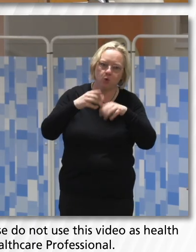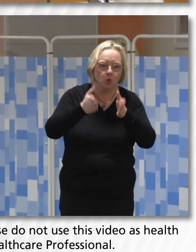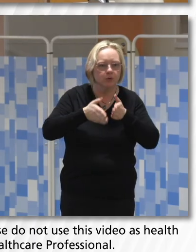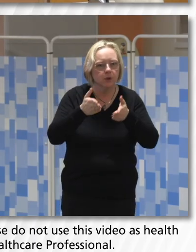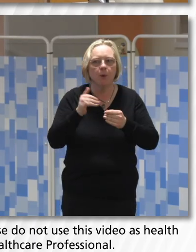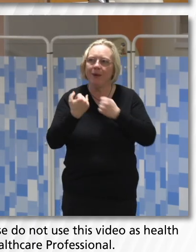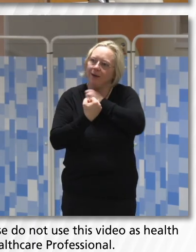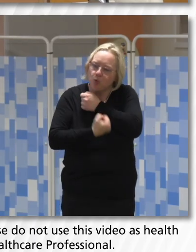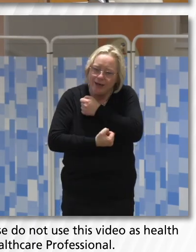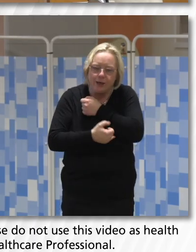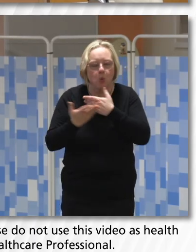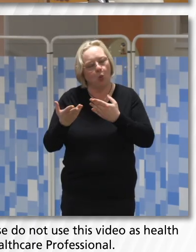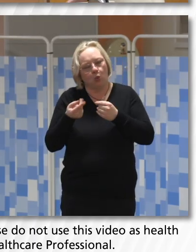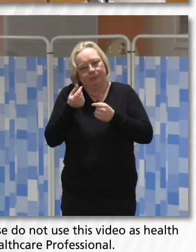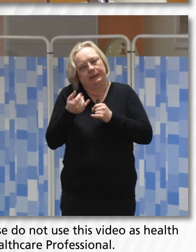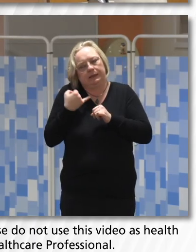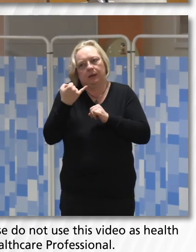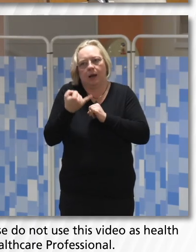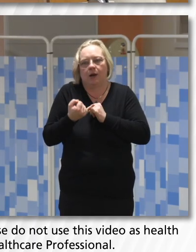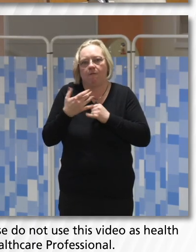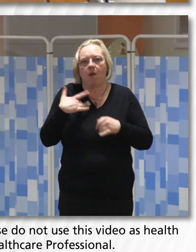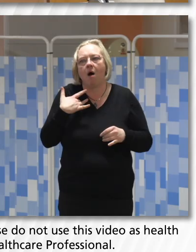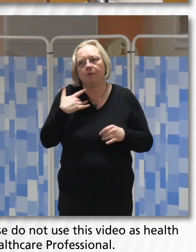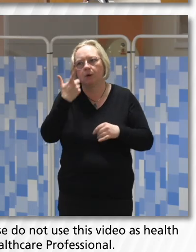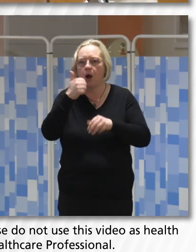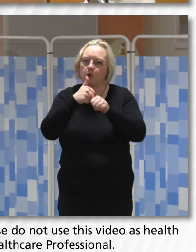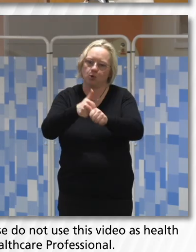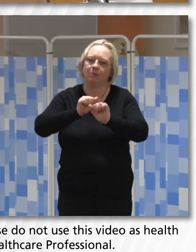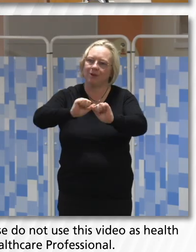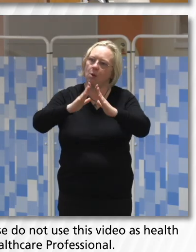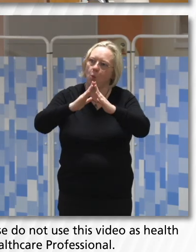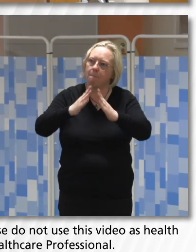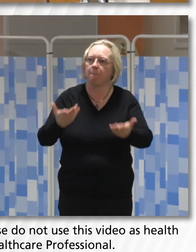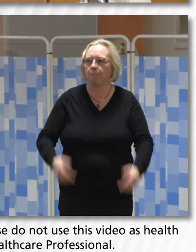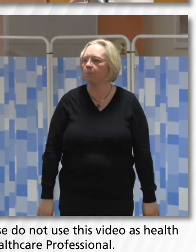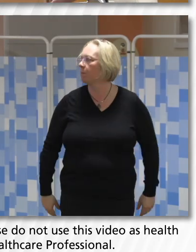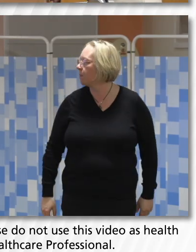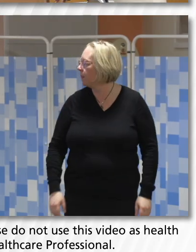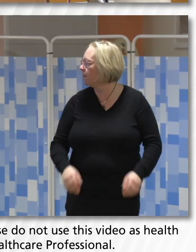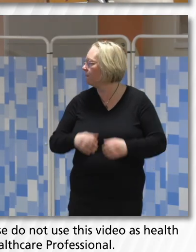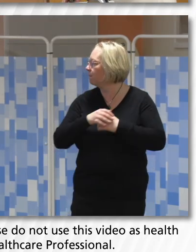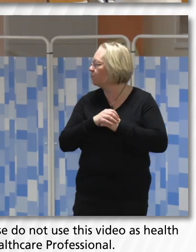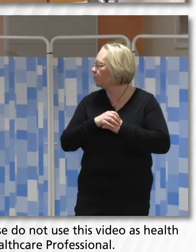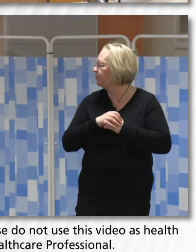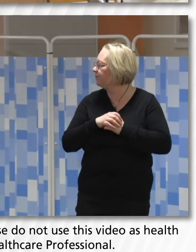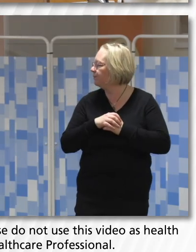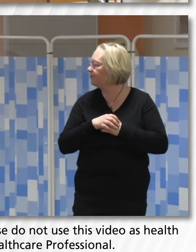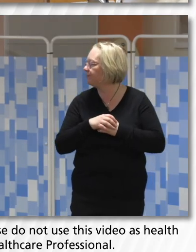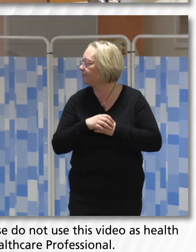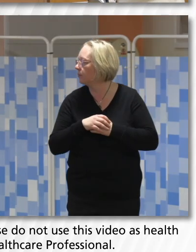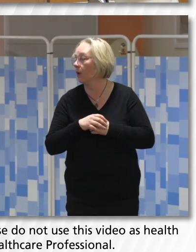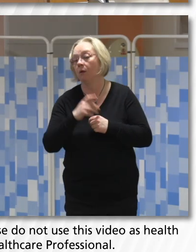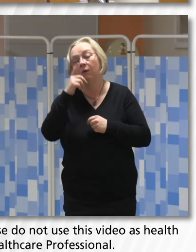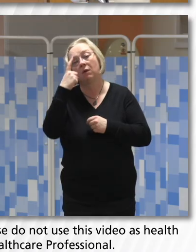maybe they may be nearing their end of life, and we can support them in their environment. Again, as Fiona said, we can refer